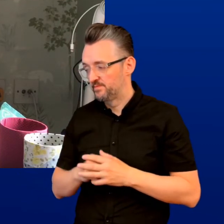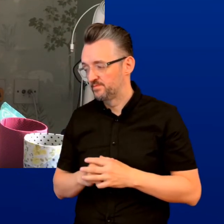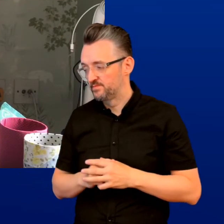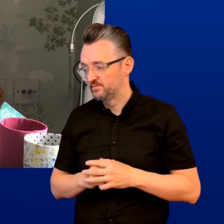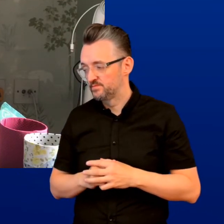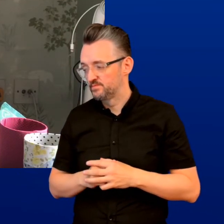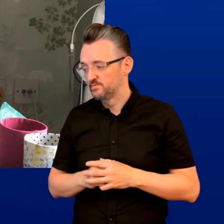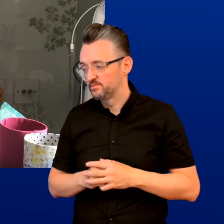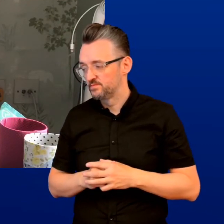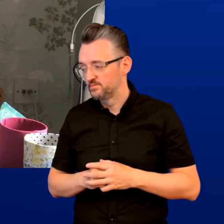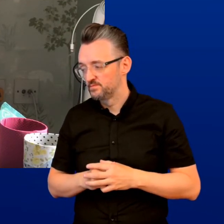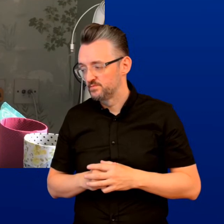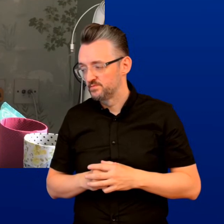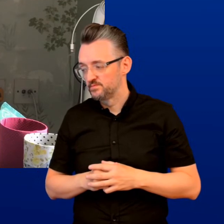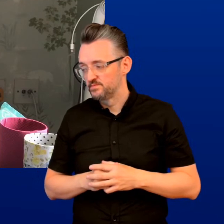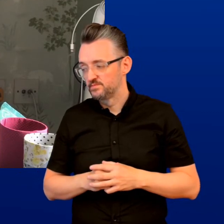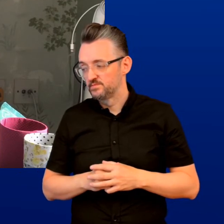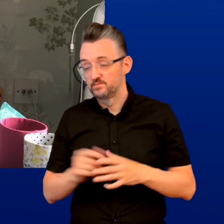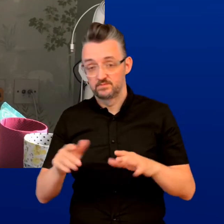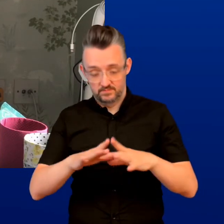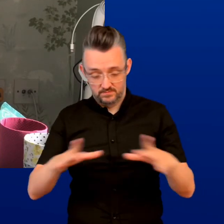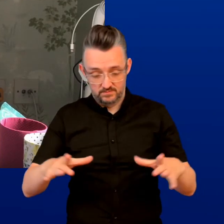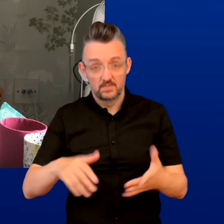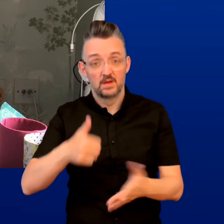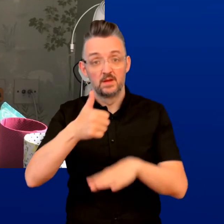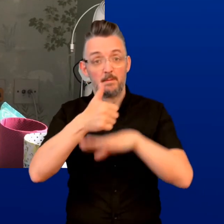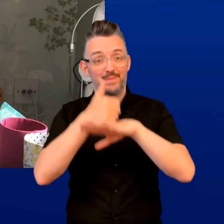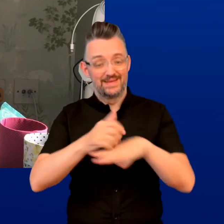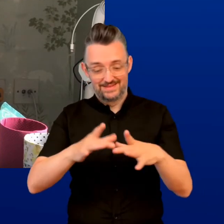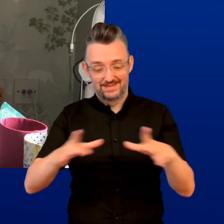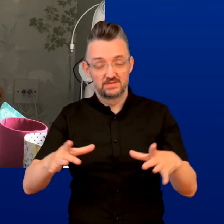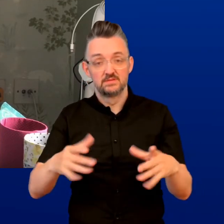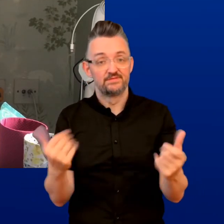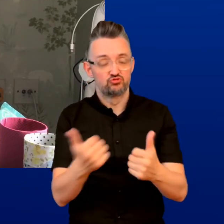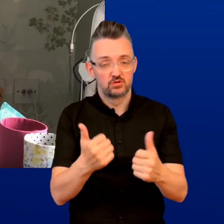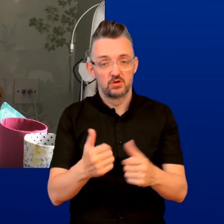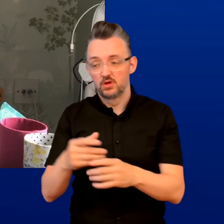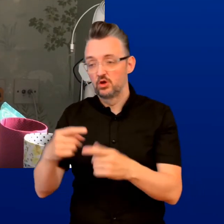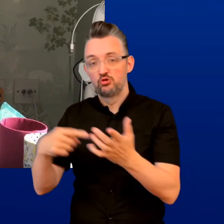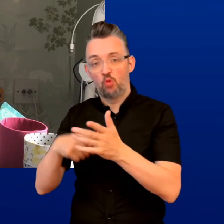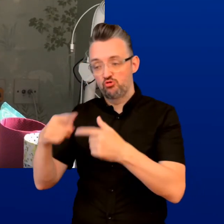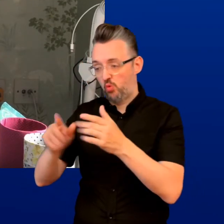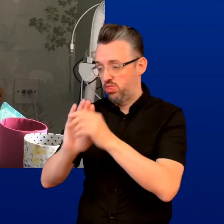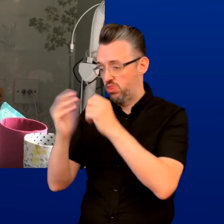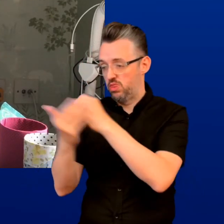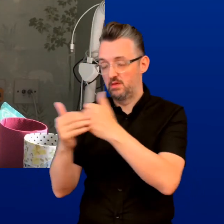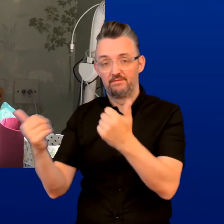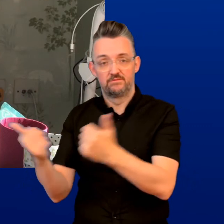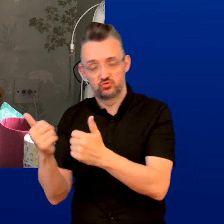So that way you've got your bottom done, you've got the toilet roll done as well.